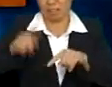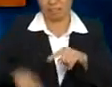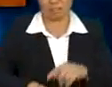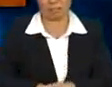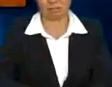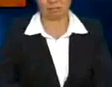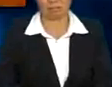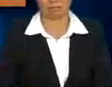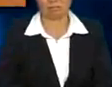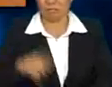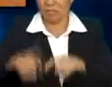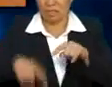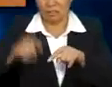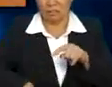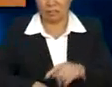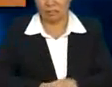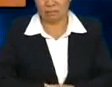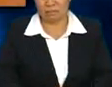Cannot.